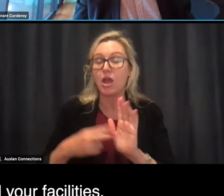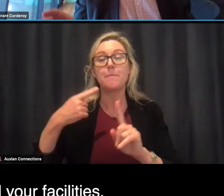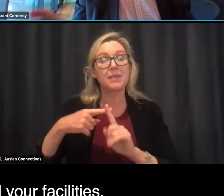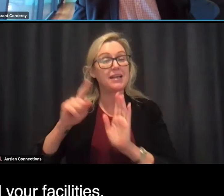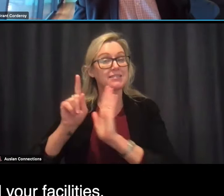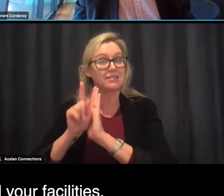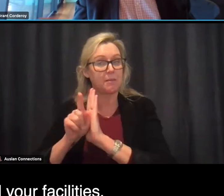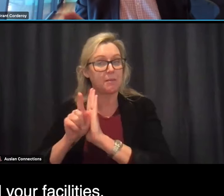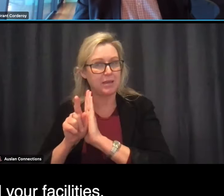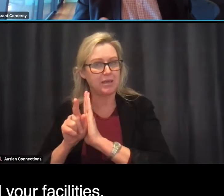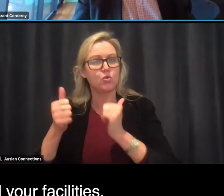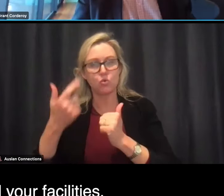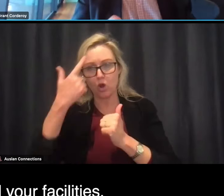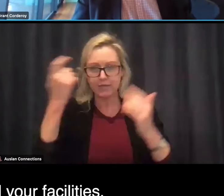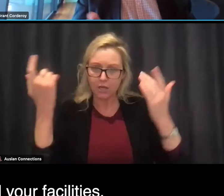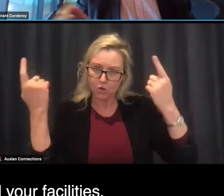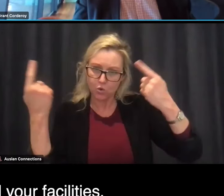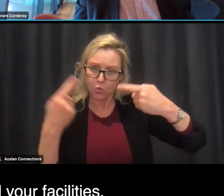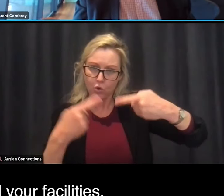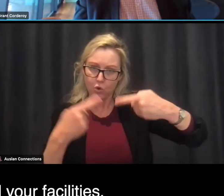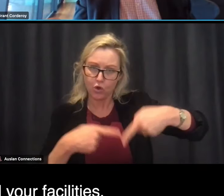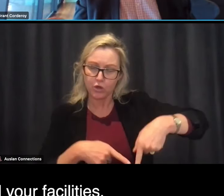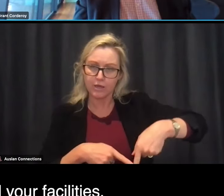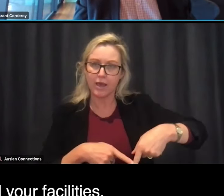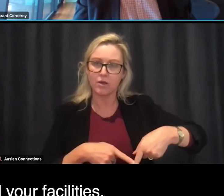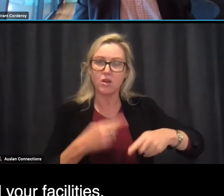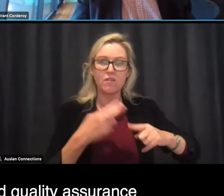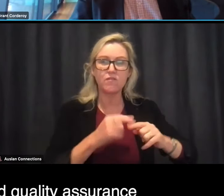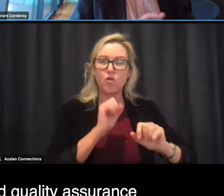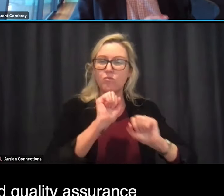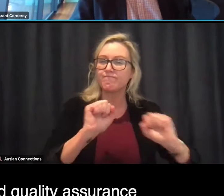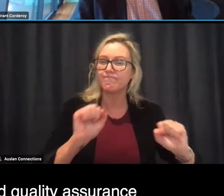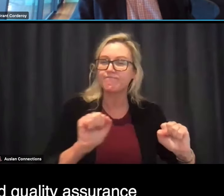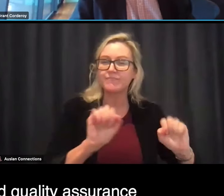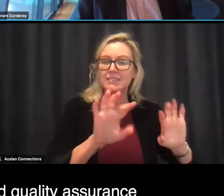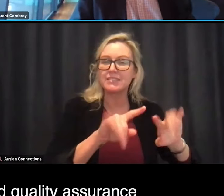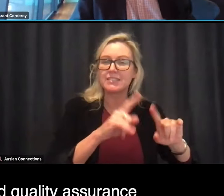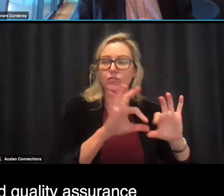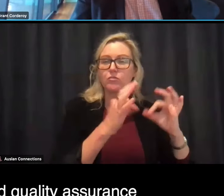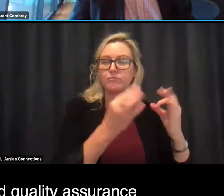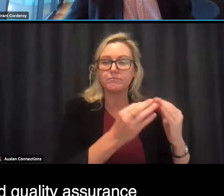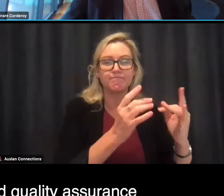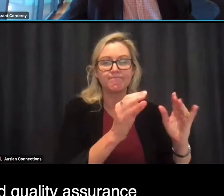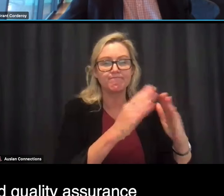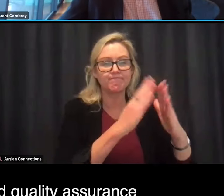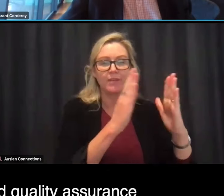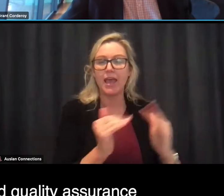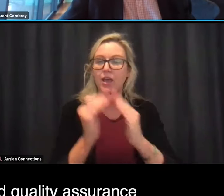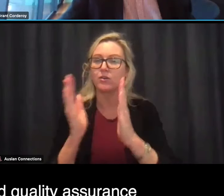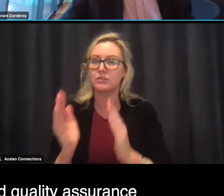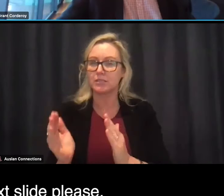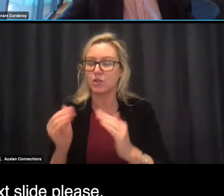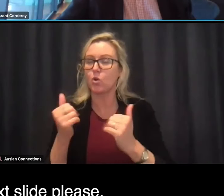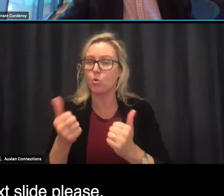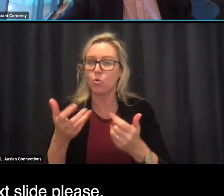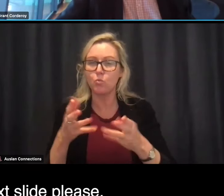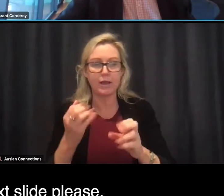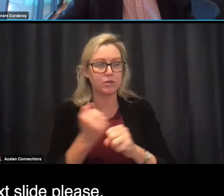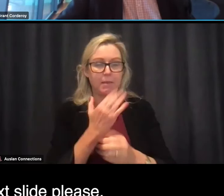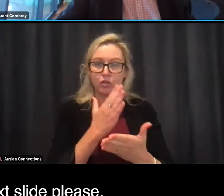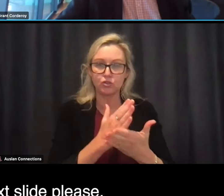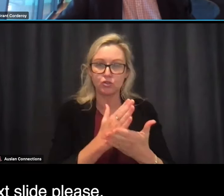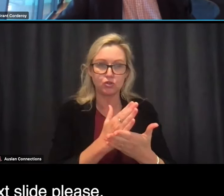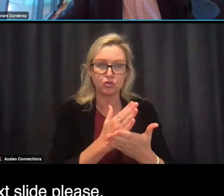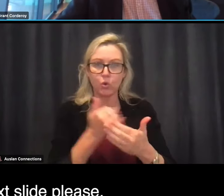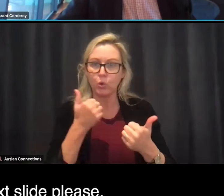when you can compare with all your facilities. So we think that's a very good quality assurance before you